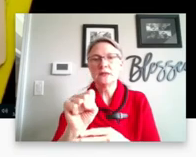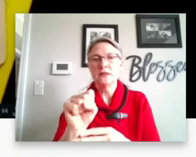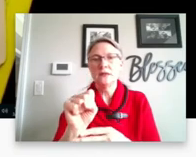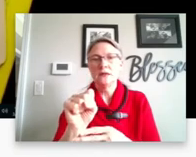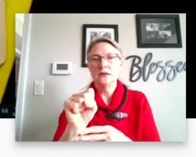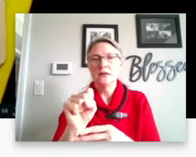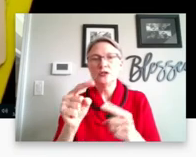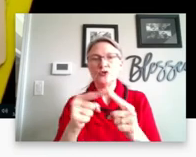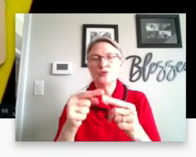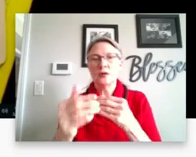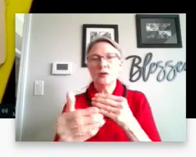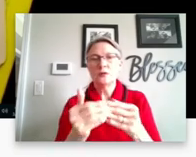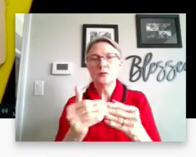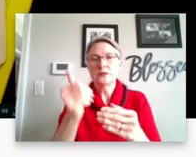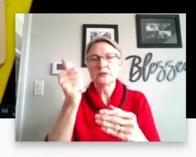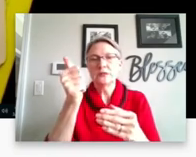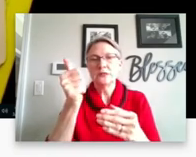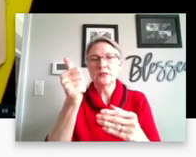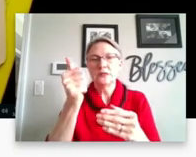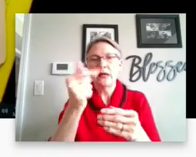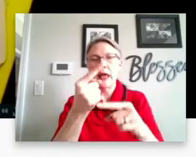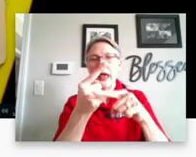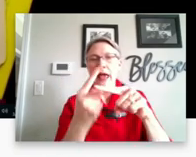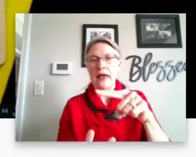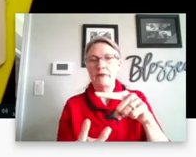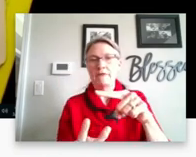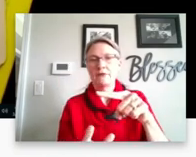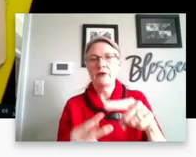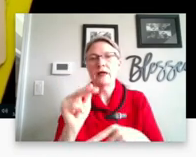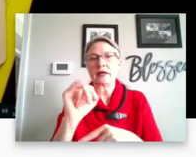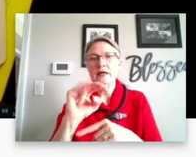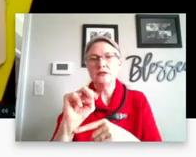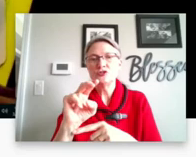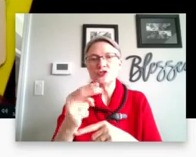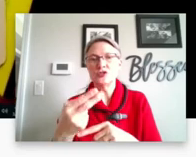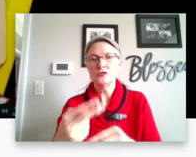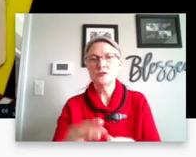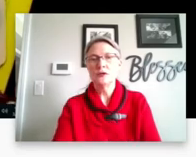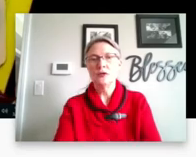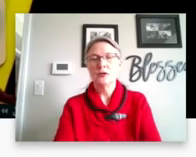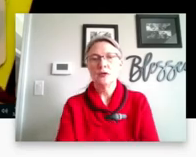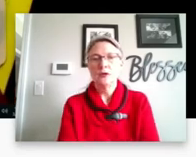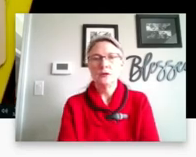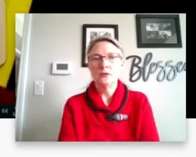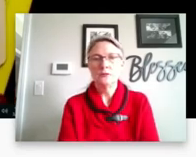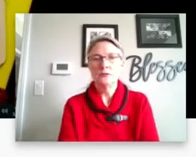to the nearest 1/2 inch.